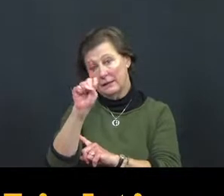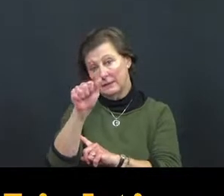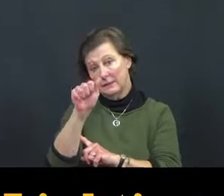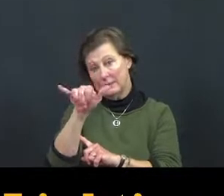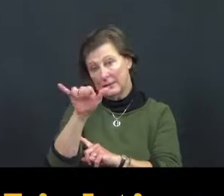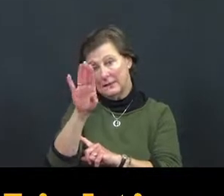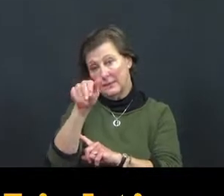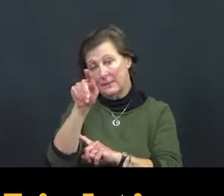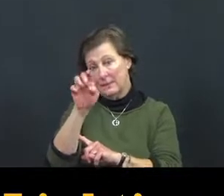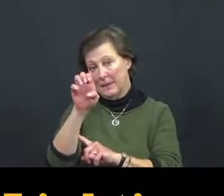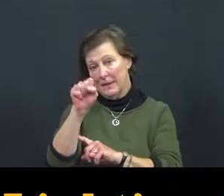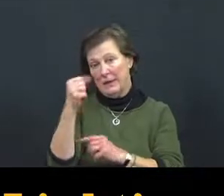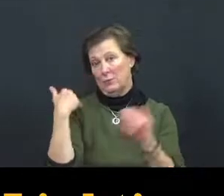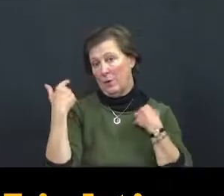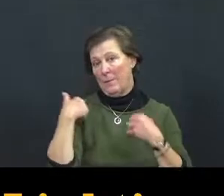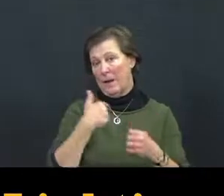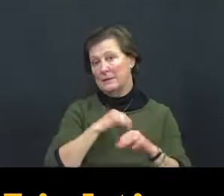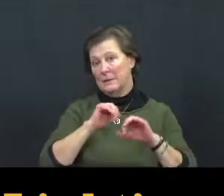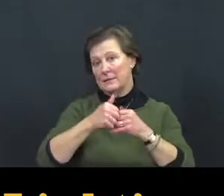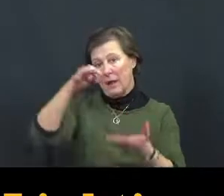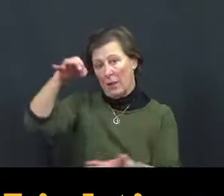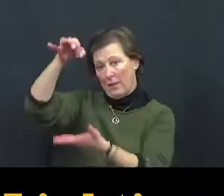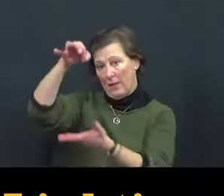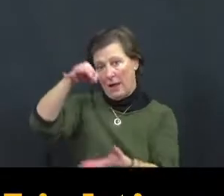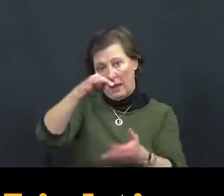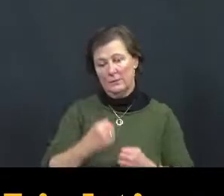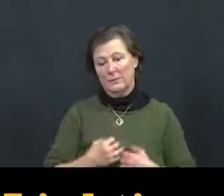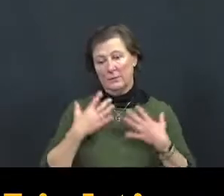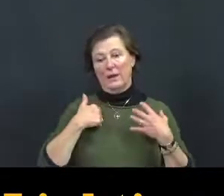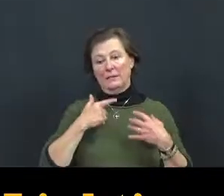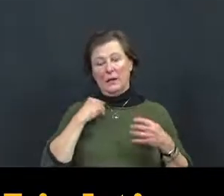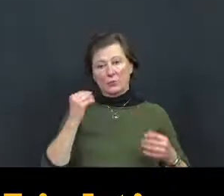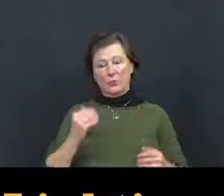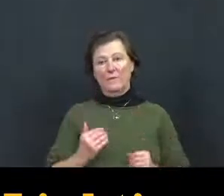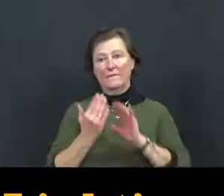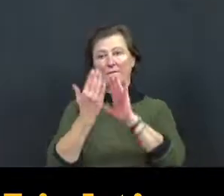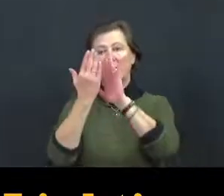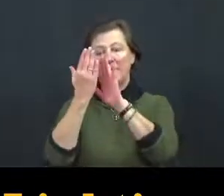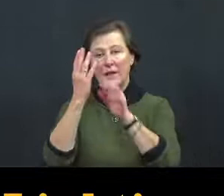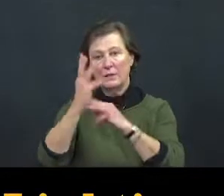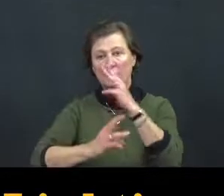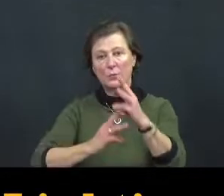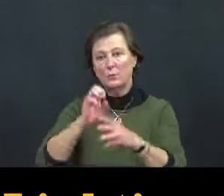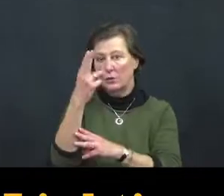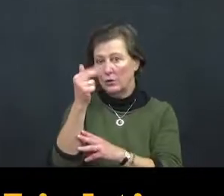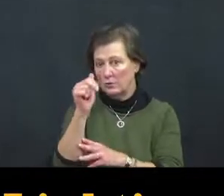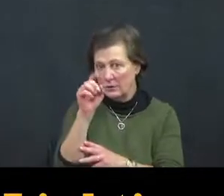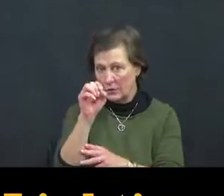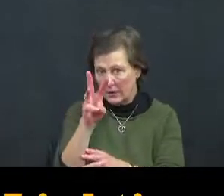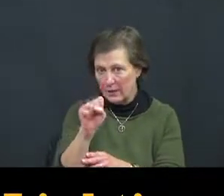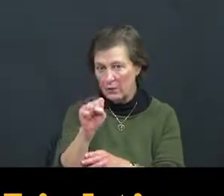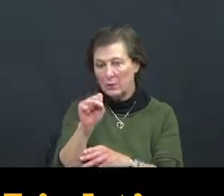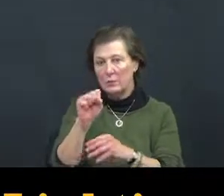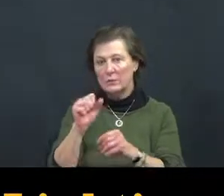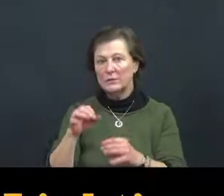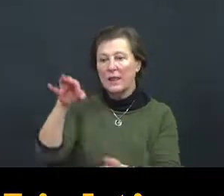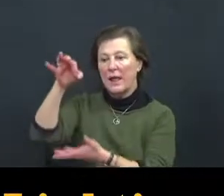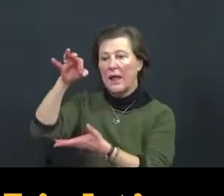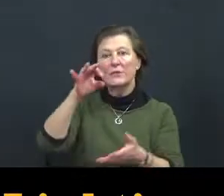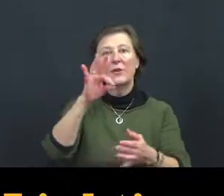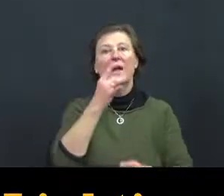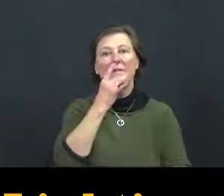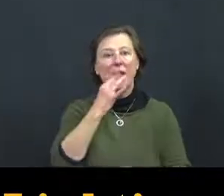the lantern inspires us. To face the world's shadows, a lantern of light. To face the